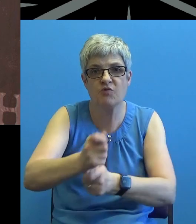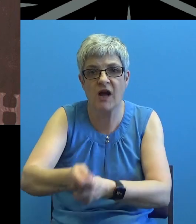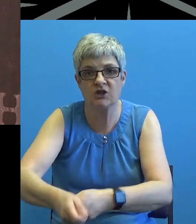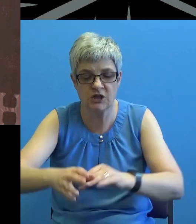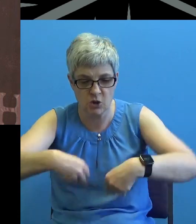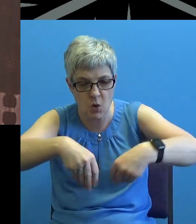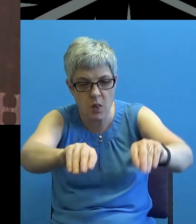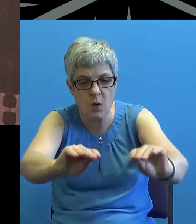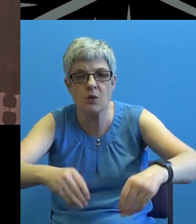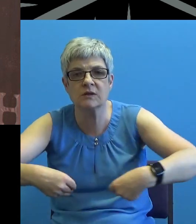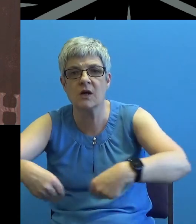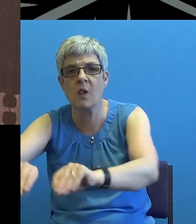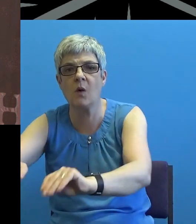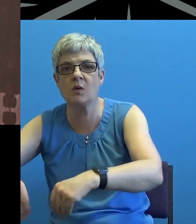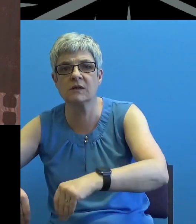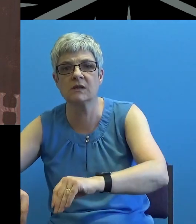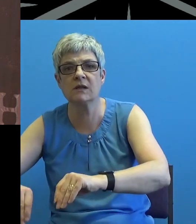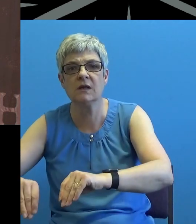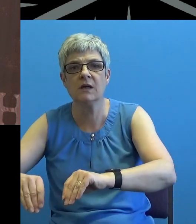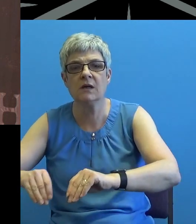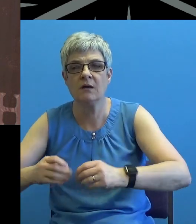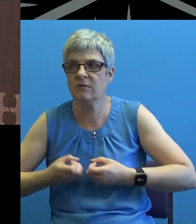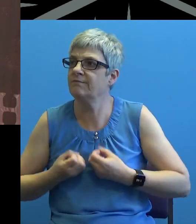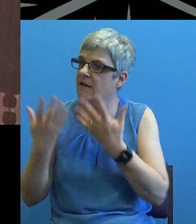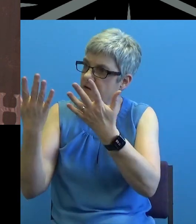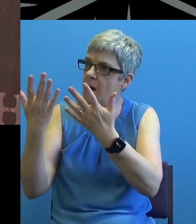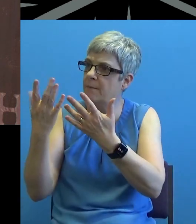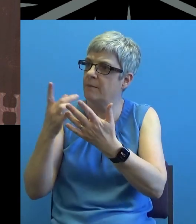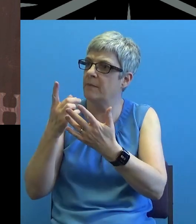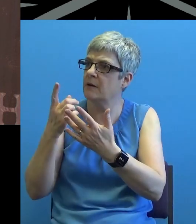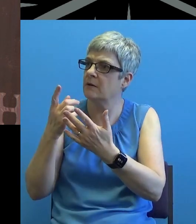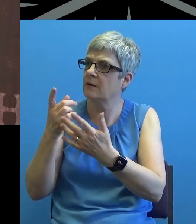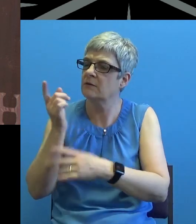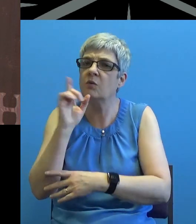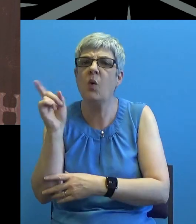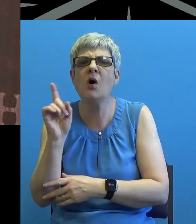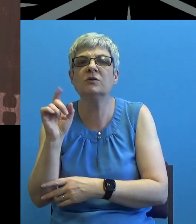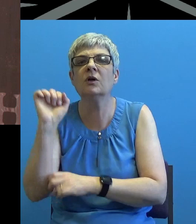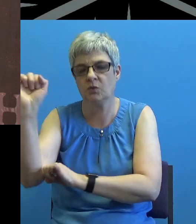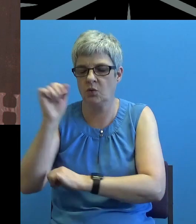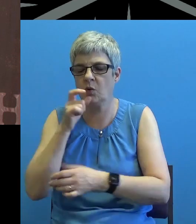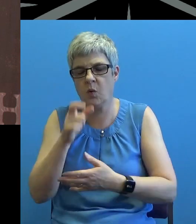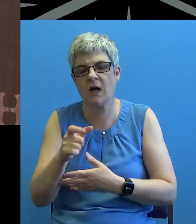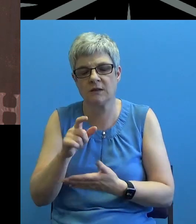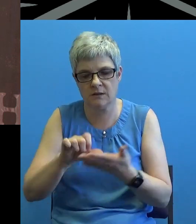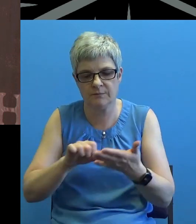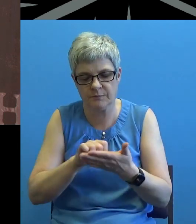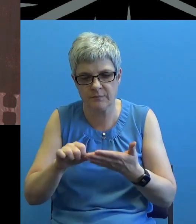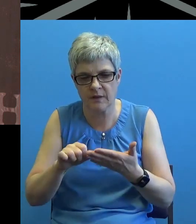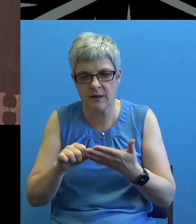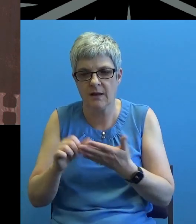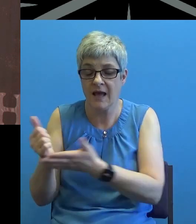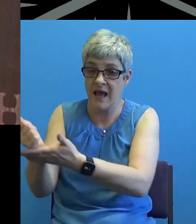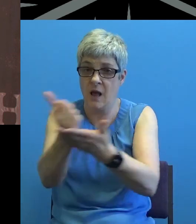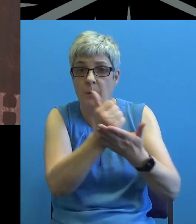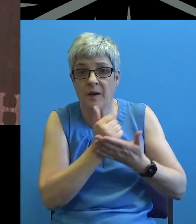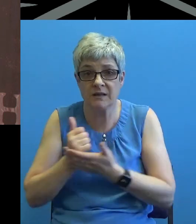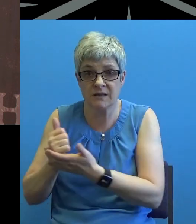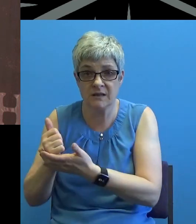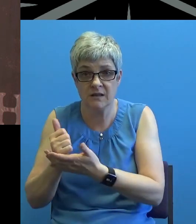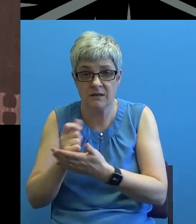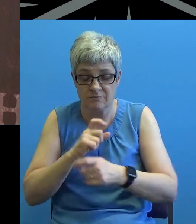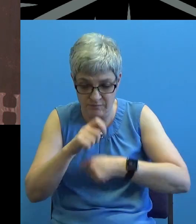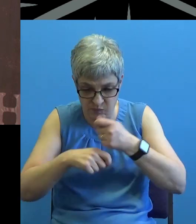cloaks, where we surrender to your word. Help us, Father, to stay true to